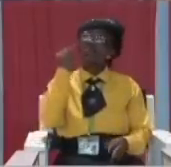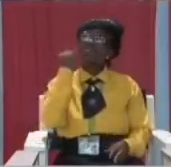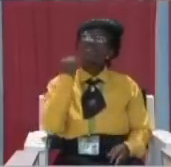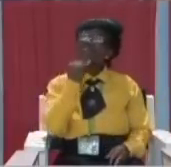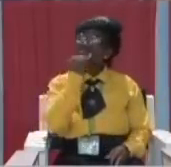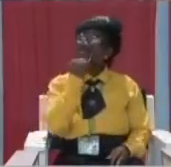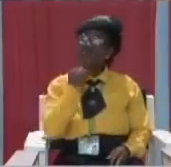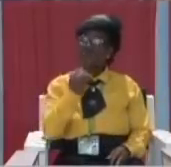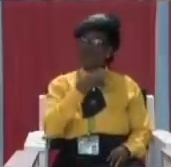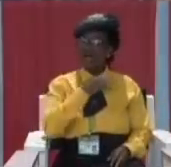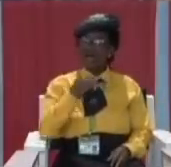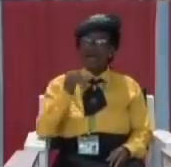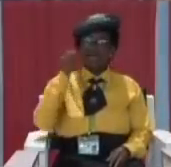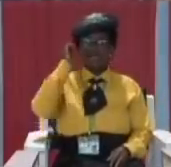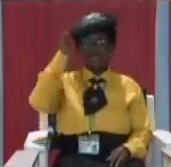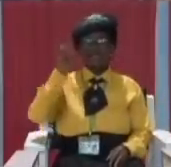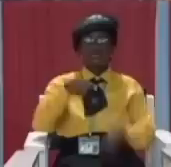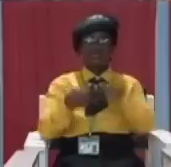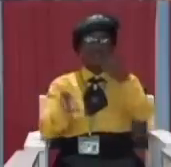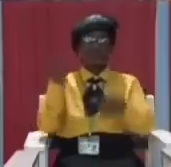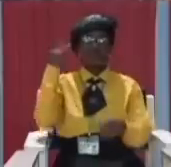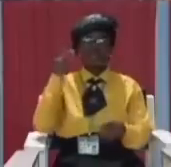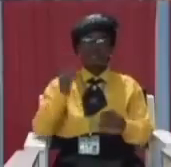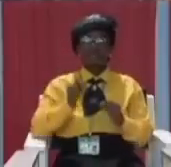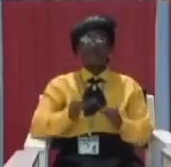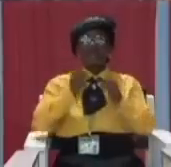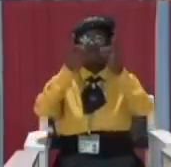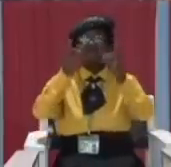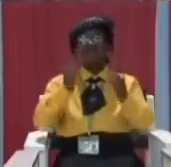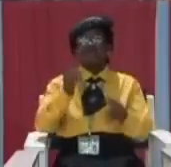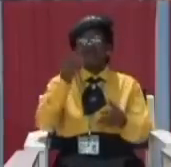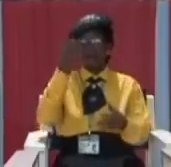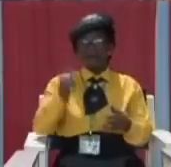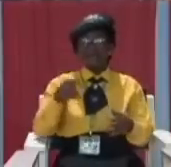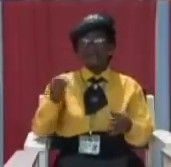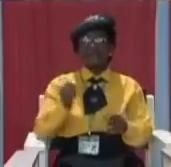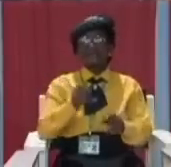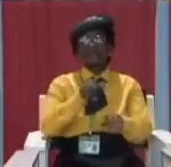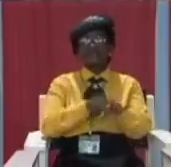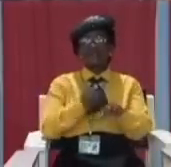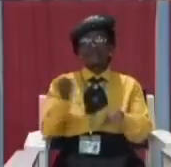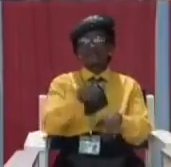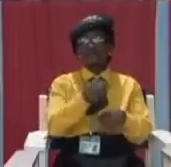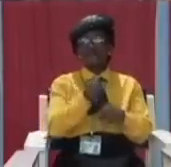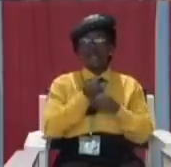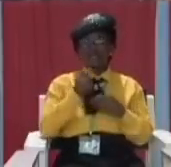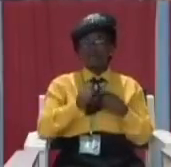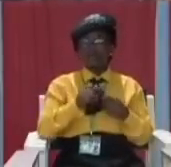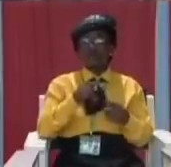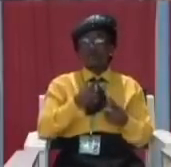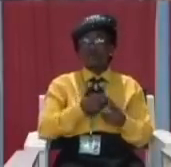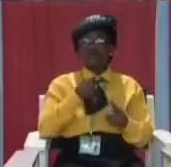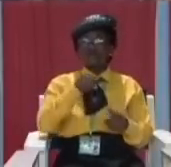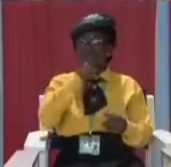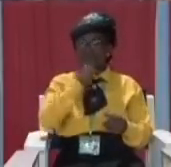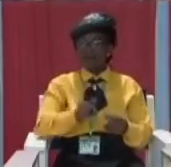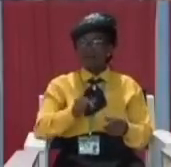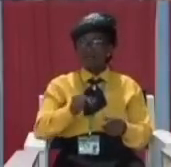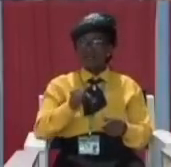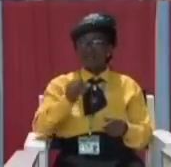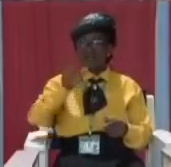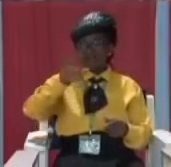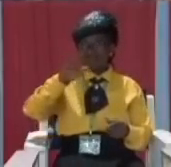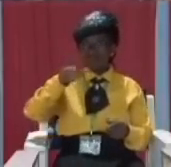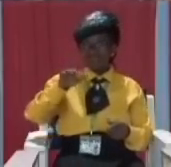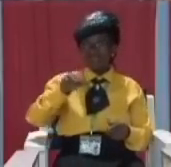And he went further. By the time you get to 1 Samuel chapter 15, from verse 16 to 29, 1 Samuel